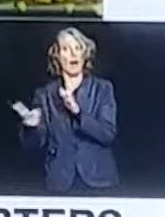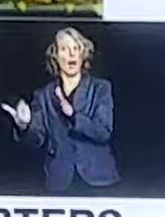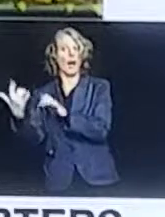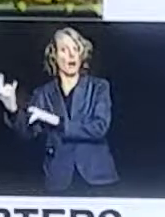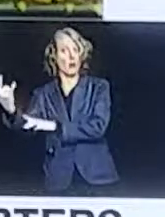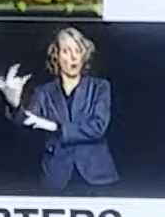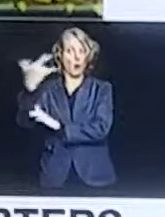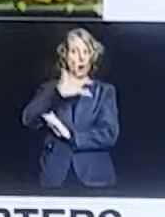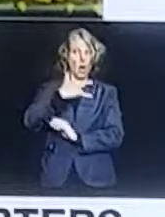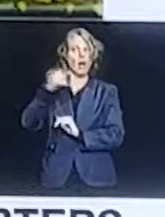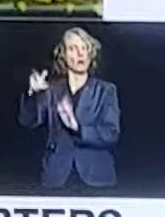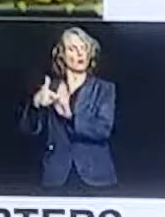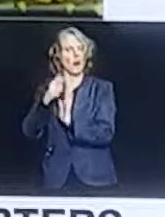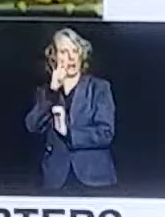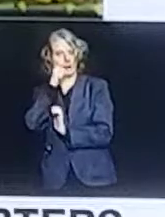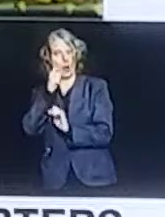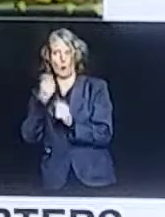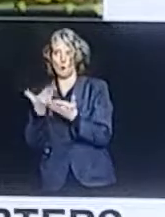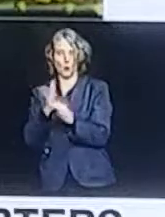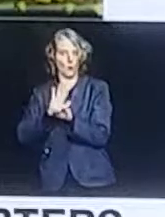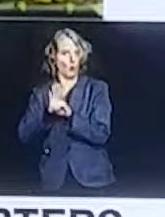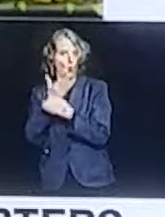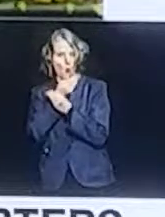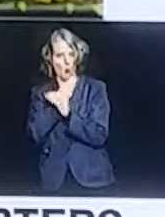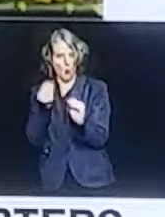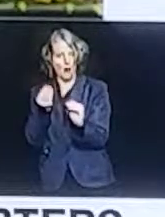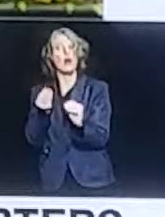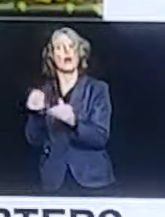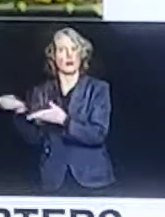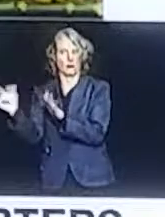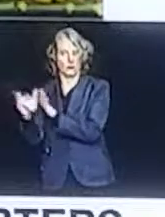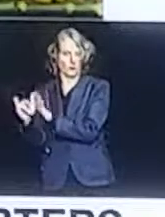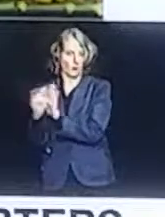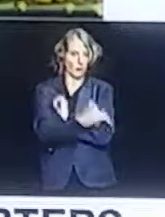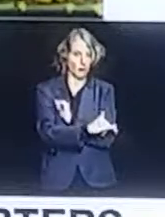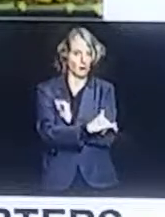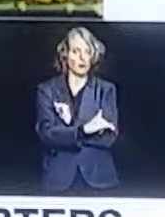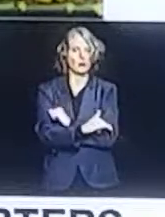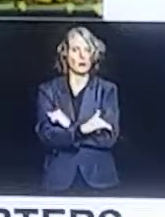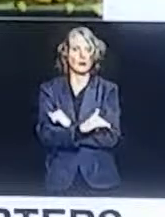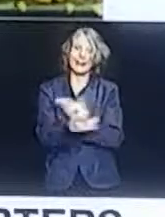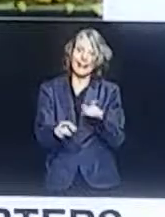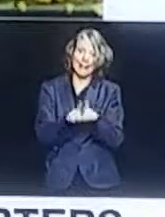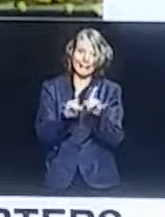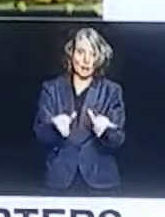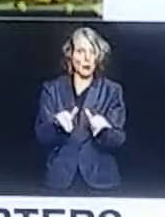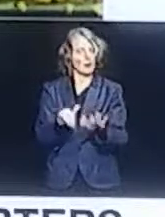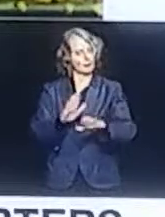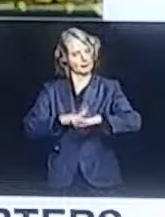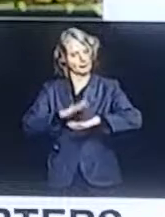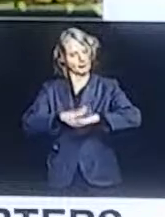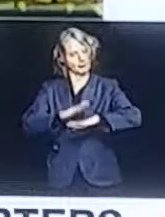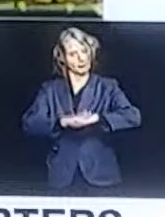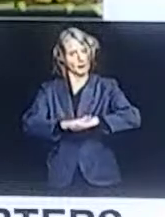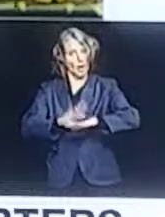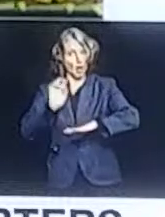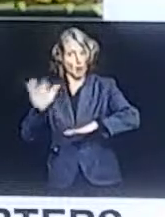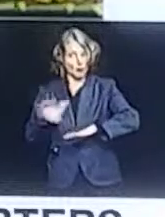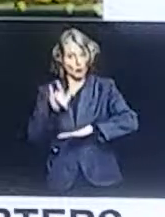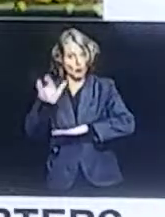extra measure of safety. And of course, at the same time, we continue to tell people not to travel. We are